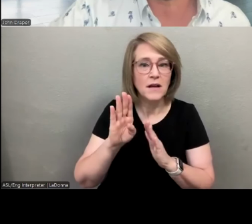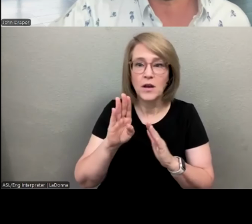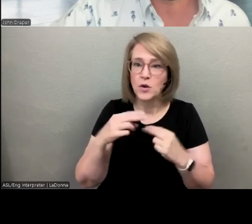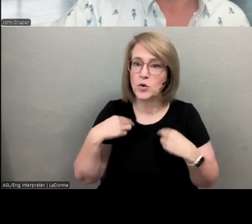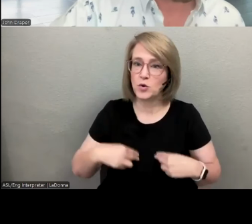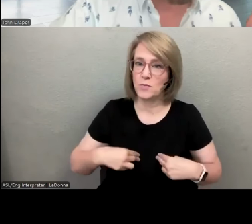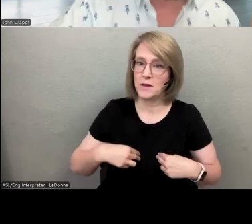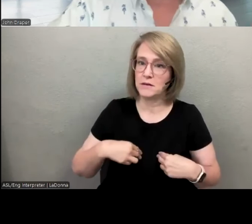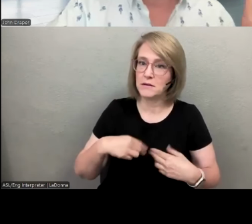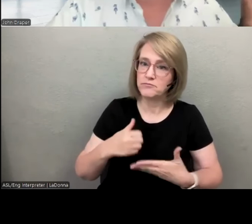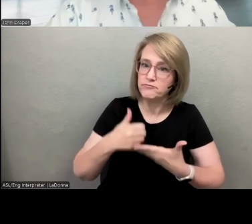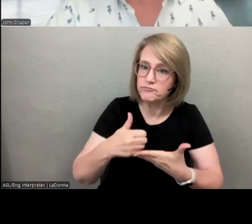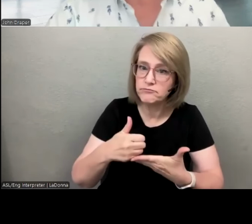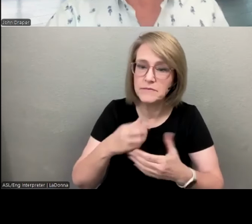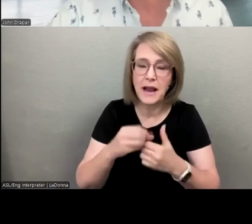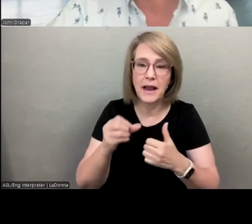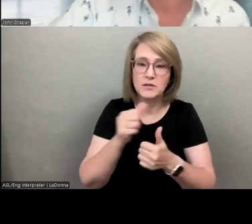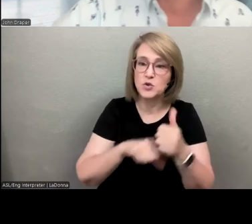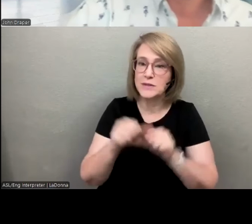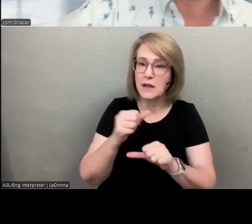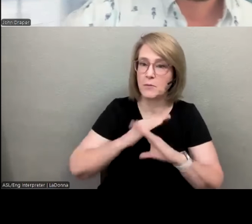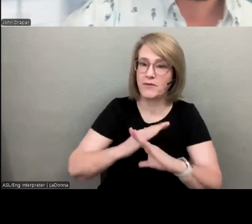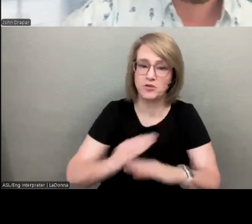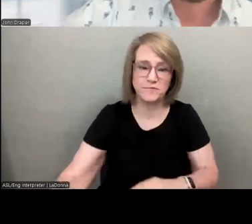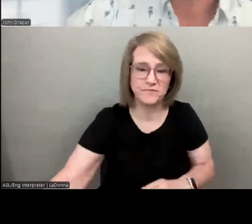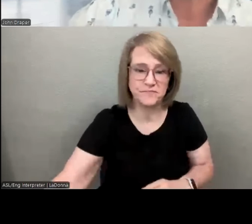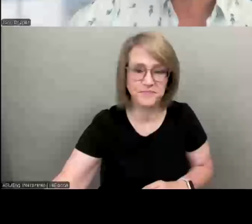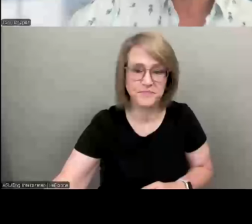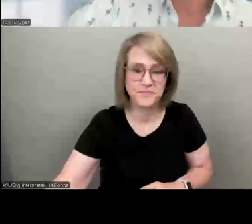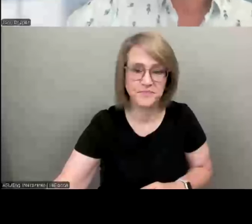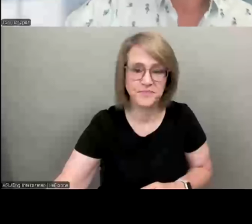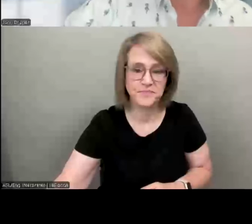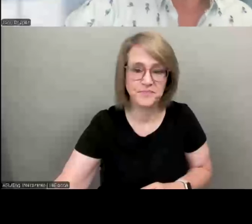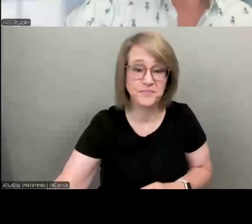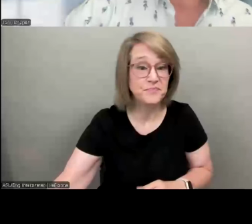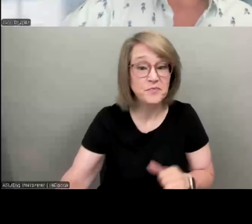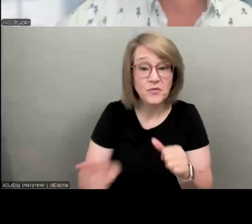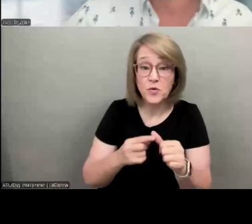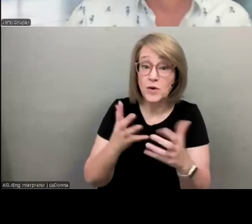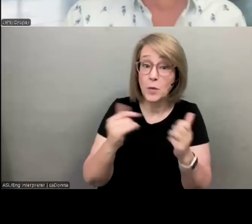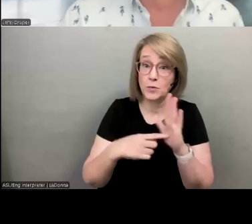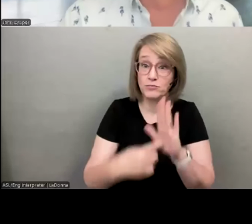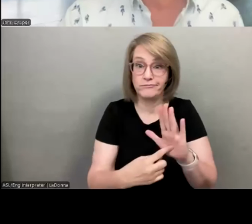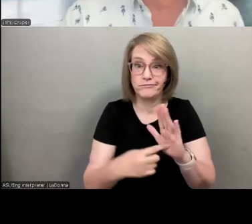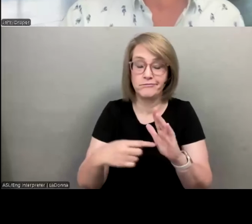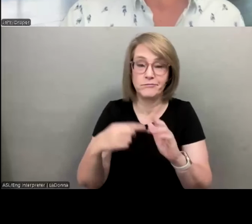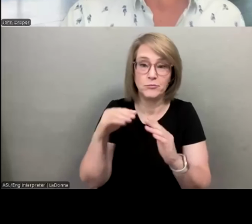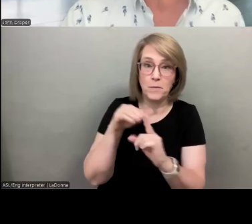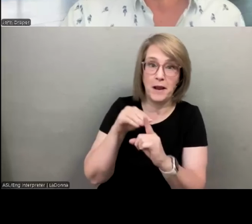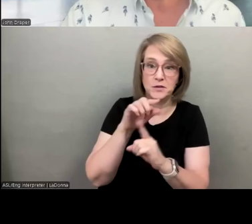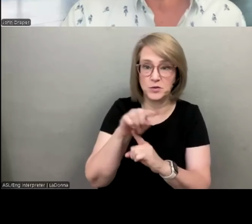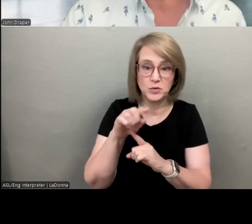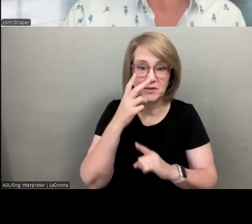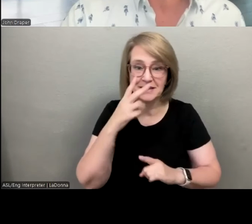suicide prevention. However, before we get there, I wanted to remind you to feel free to visit the Crisis Jams